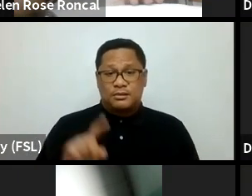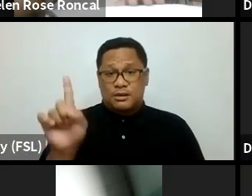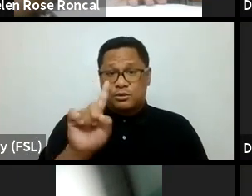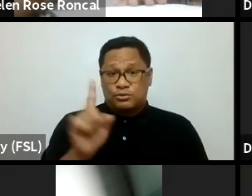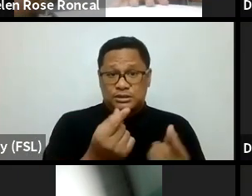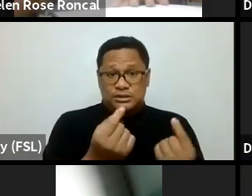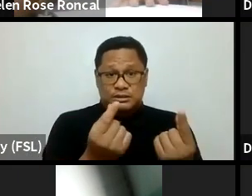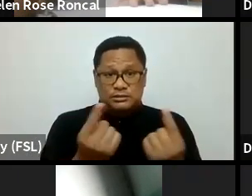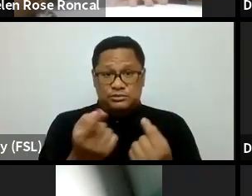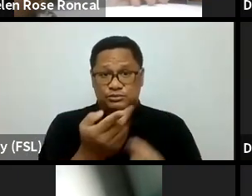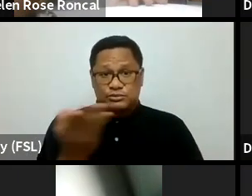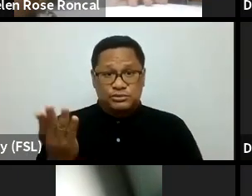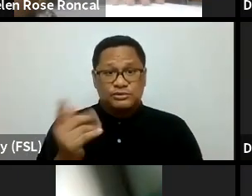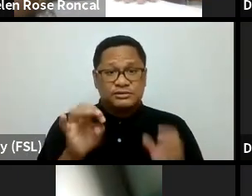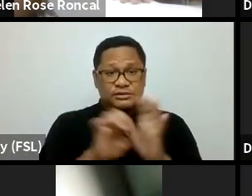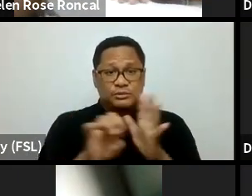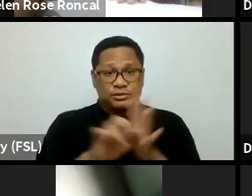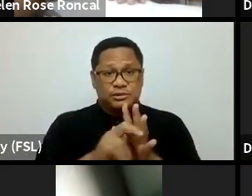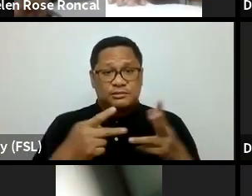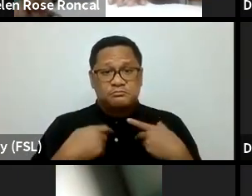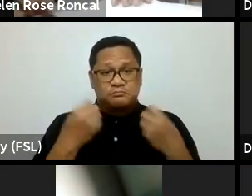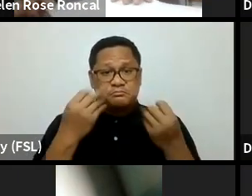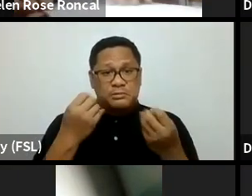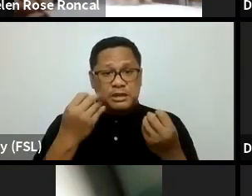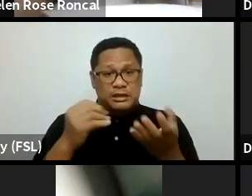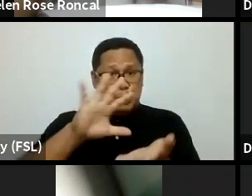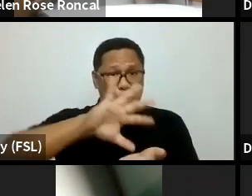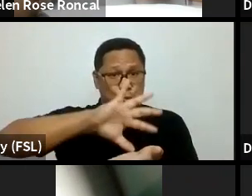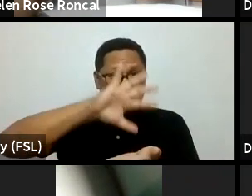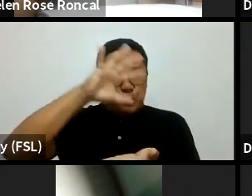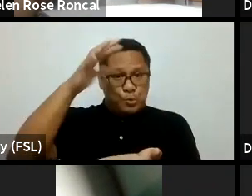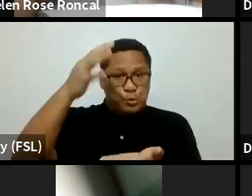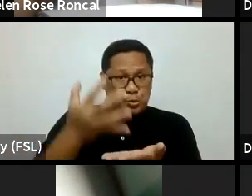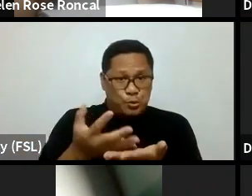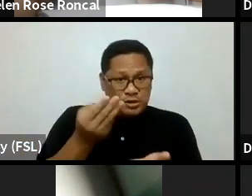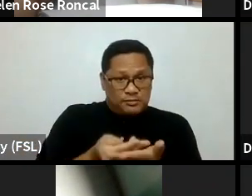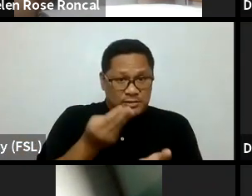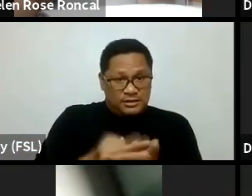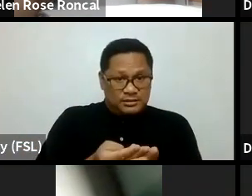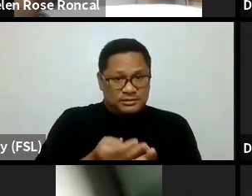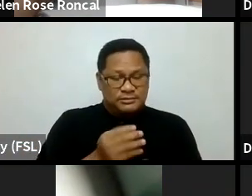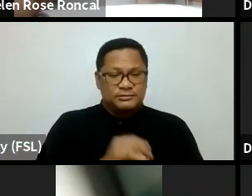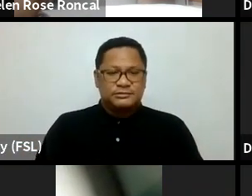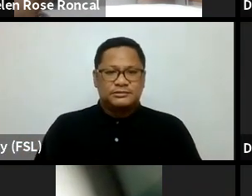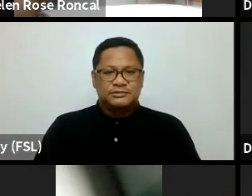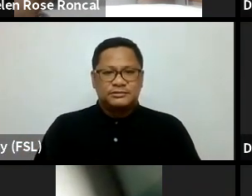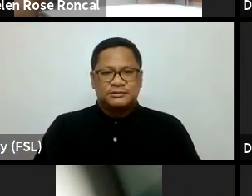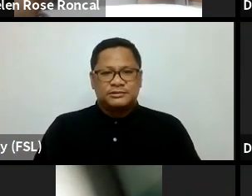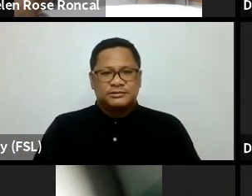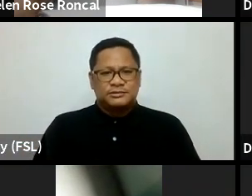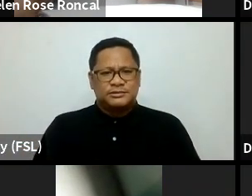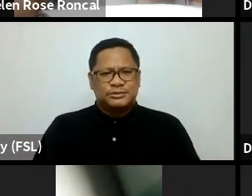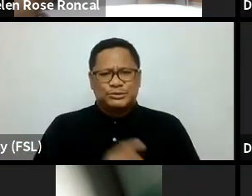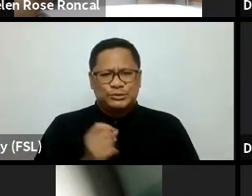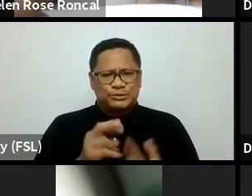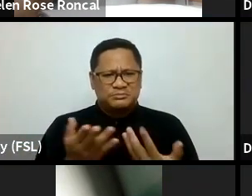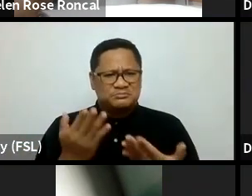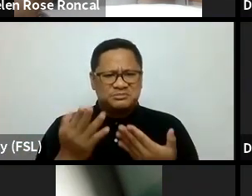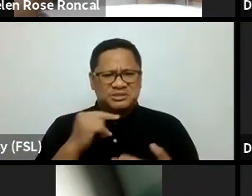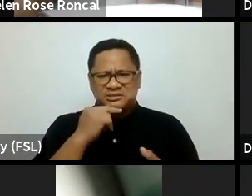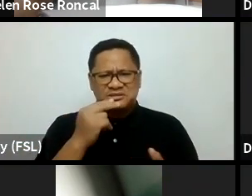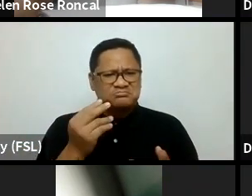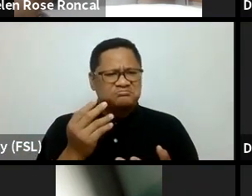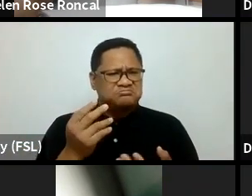What would you do if you had a lot of money? What would you do if you had a lot of money? Or maybe not a lot, maybe